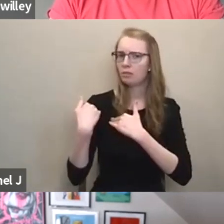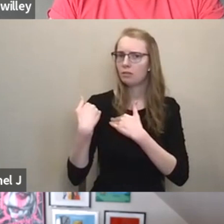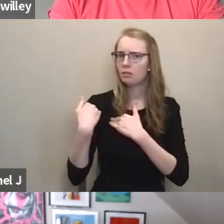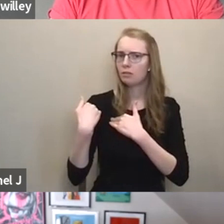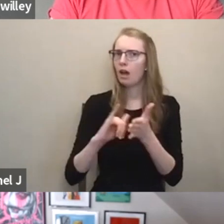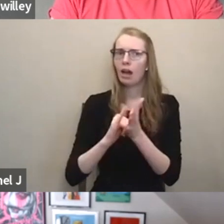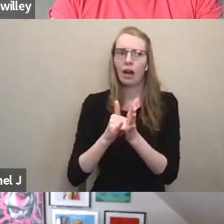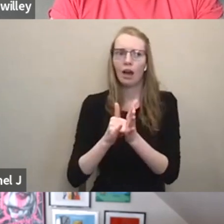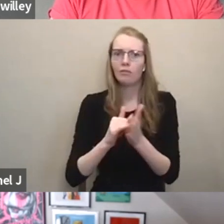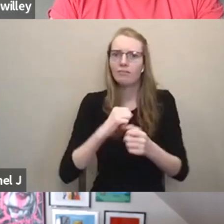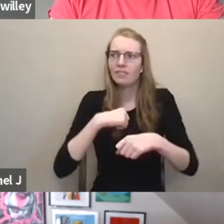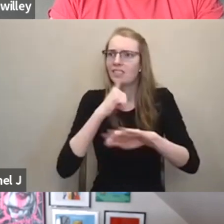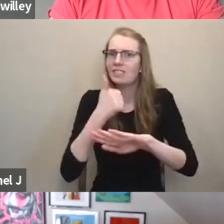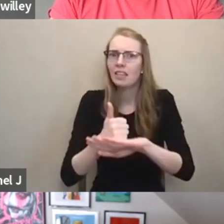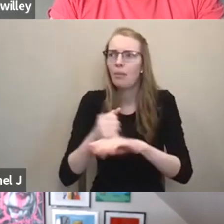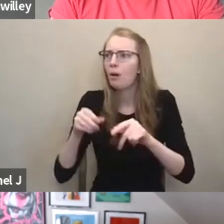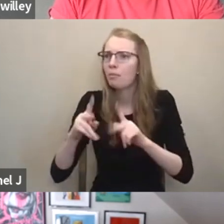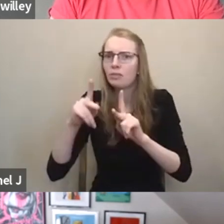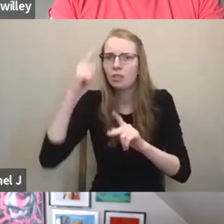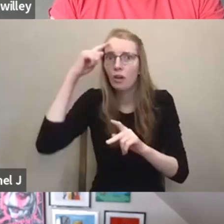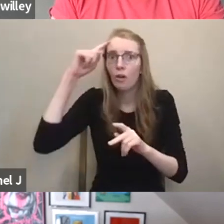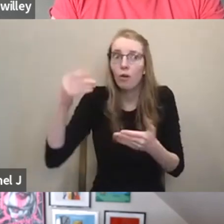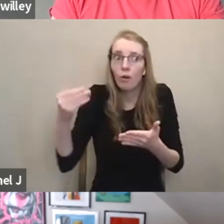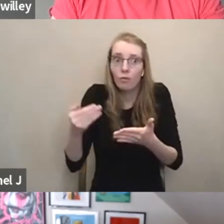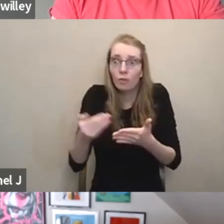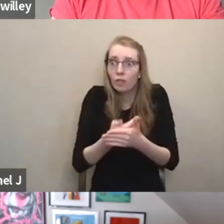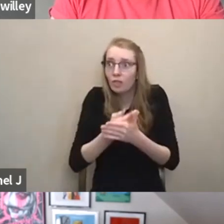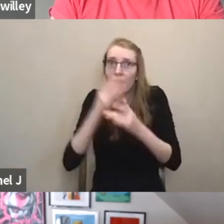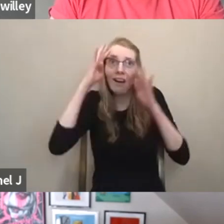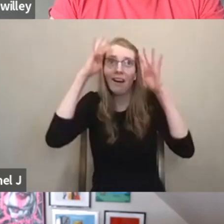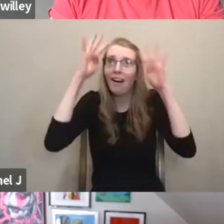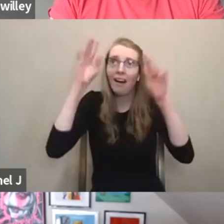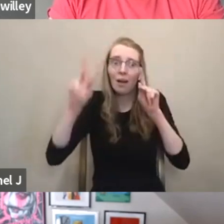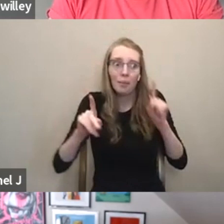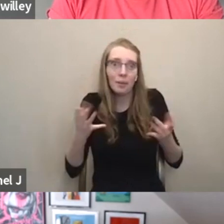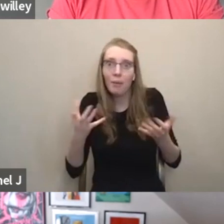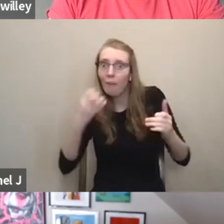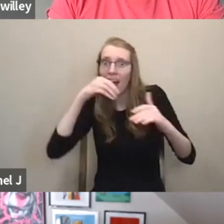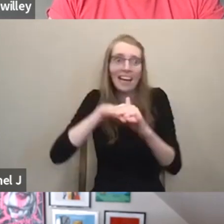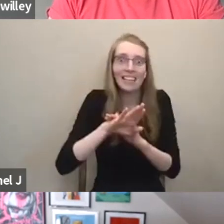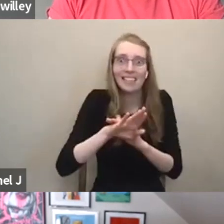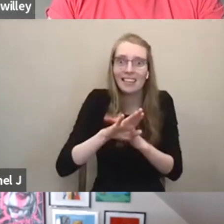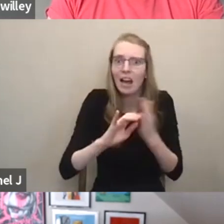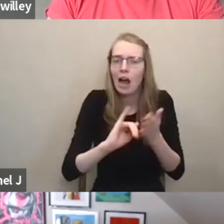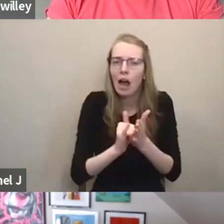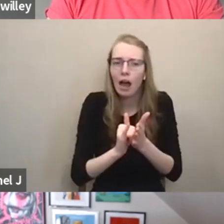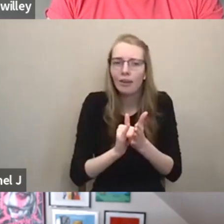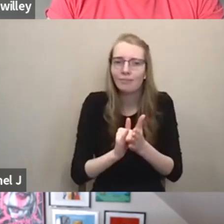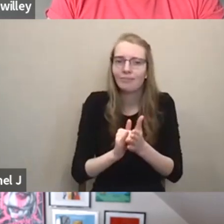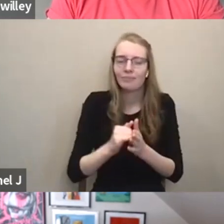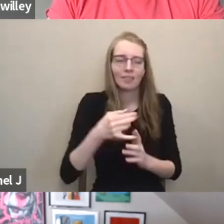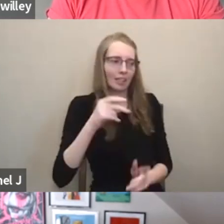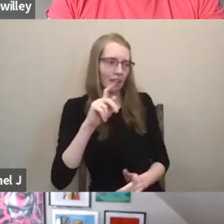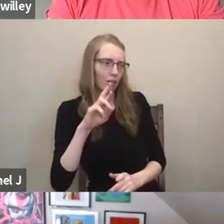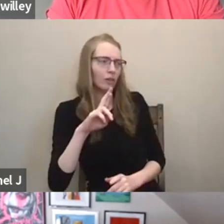opportunities are available to the creative forces that we live amongst. So that's what we'll talk about after the